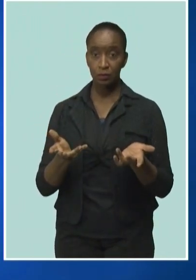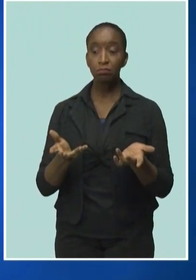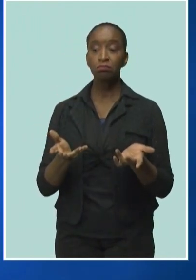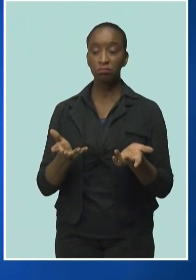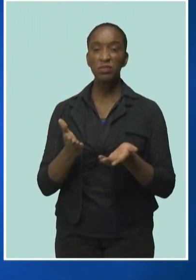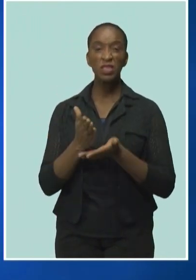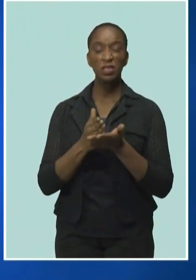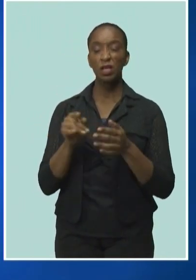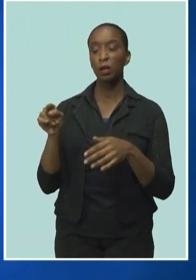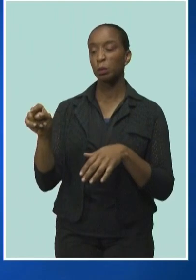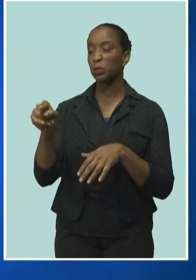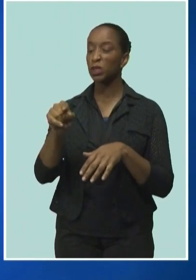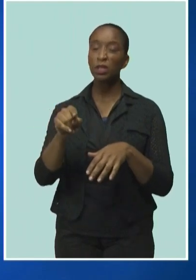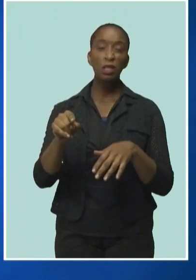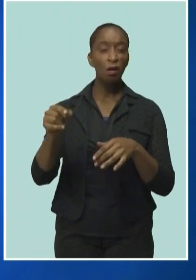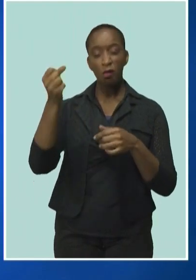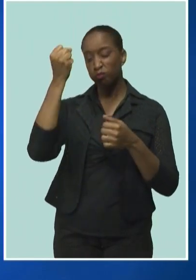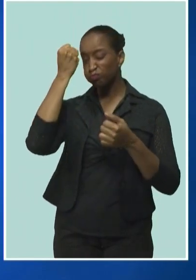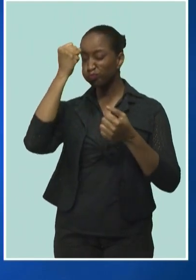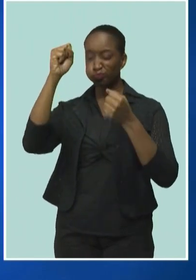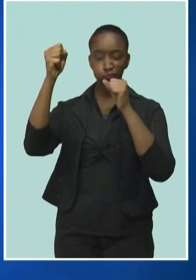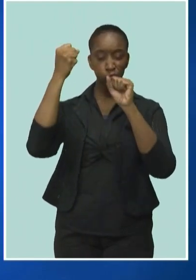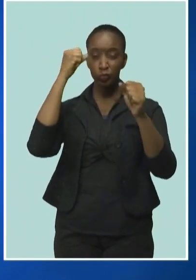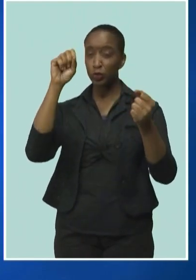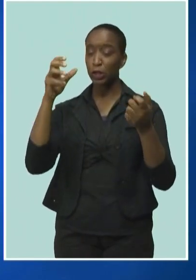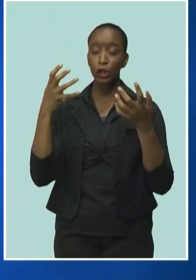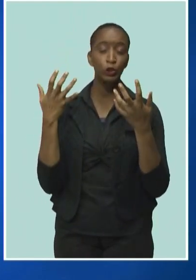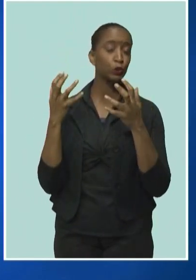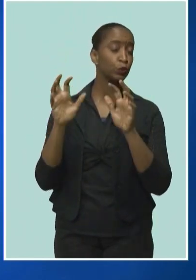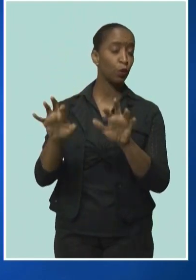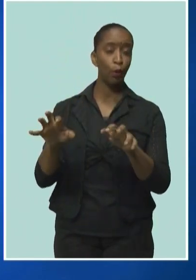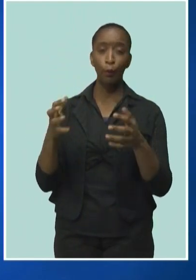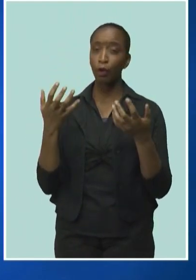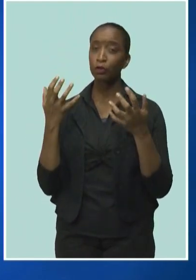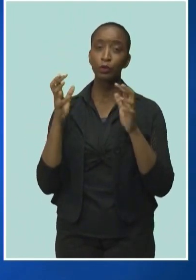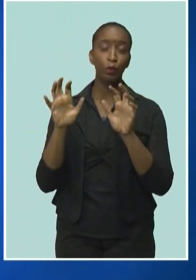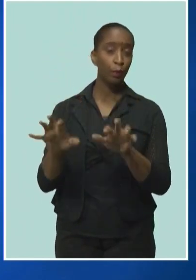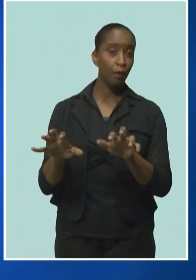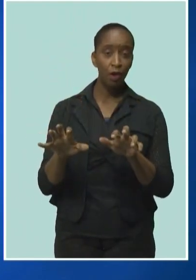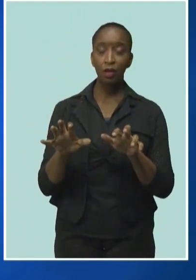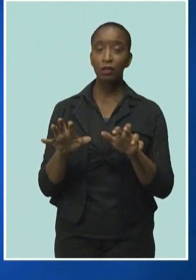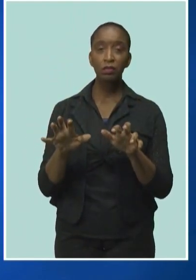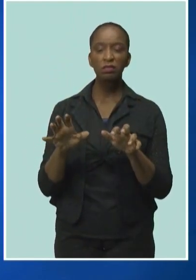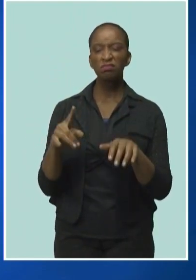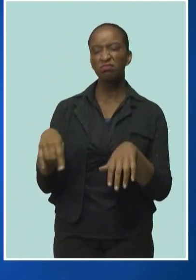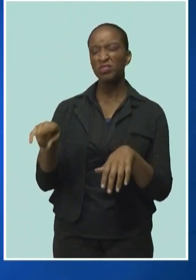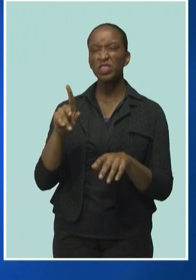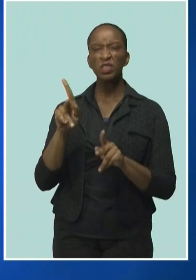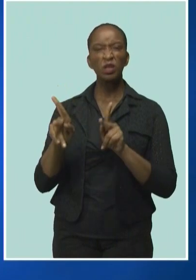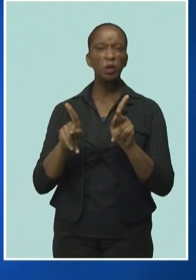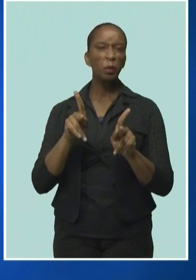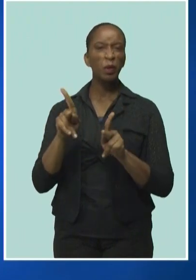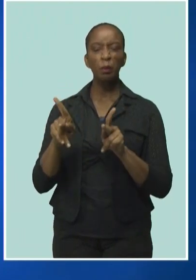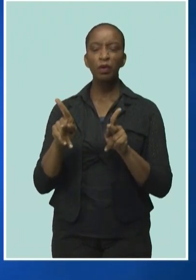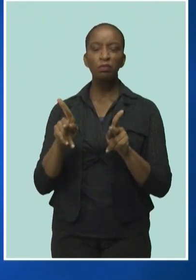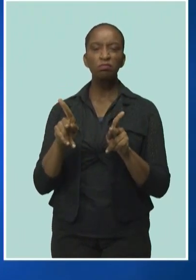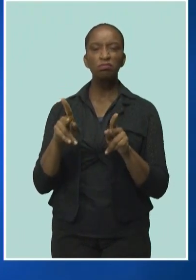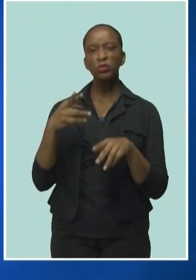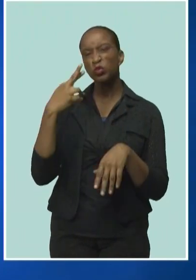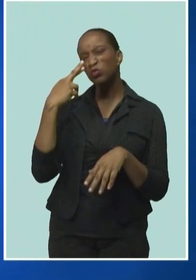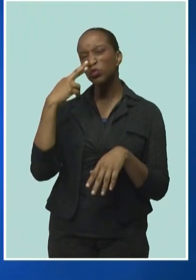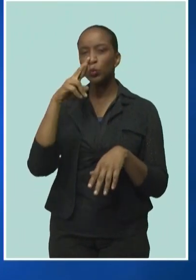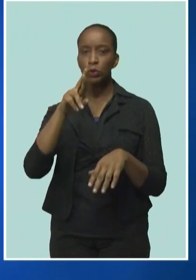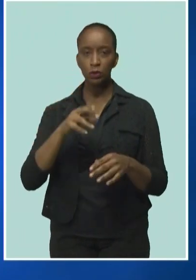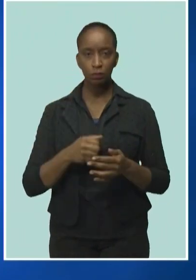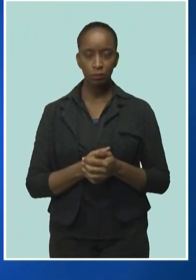hands to deal with that type of, I always refer to them as antisocial